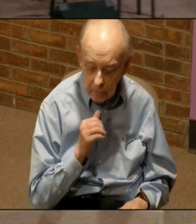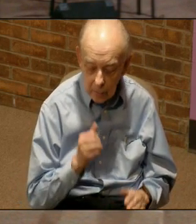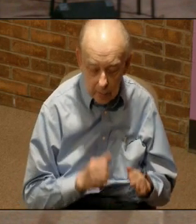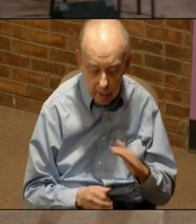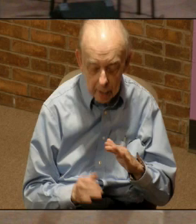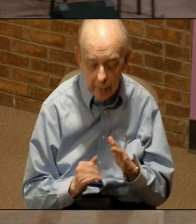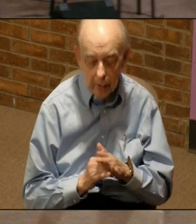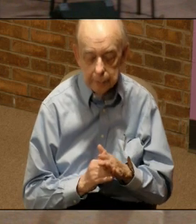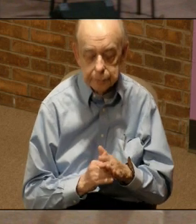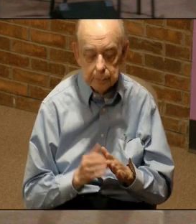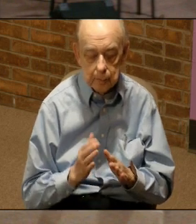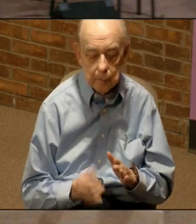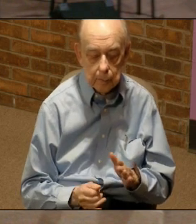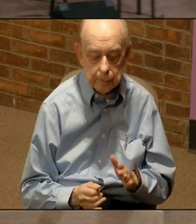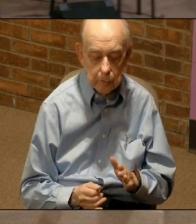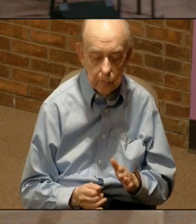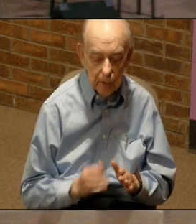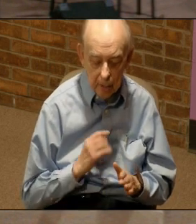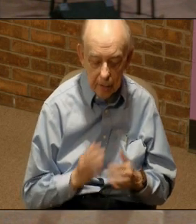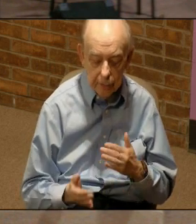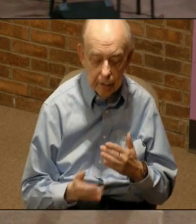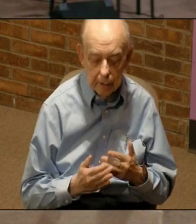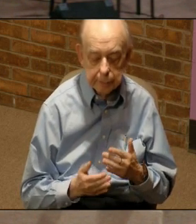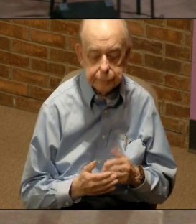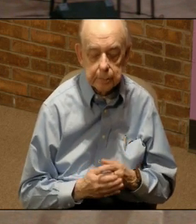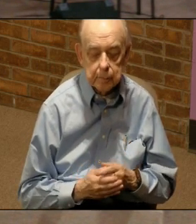it, because it's near.